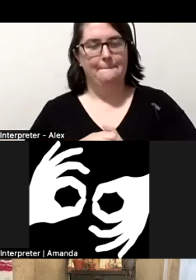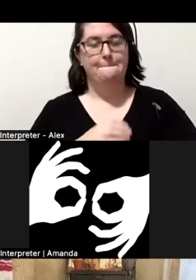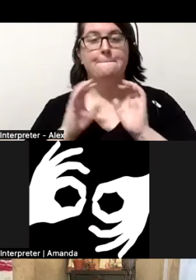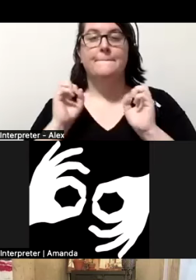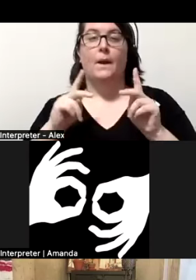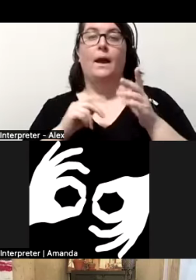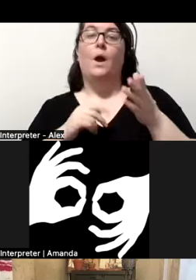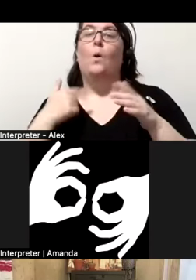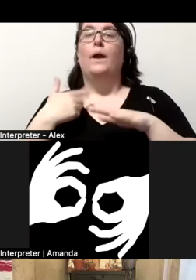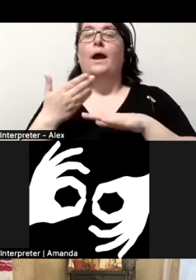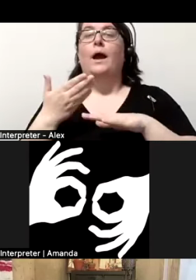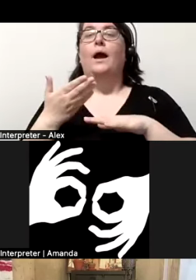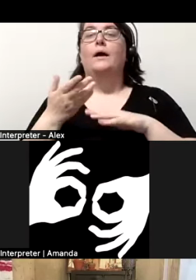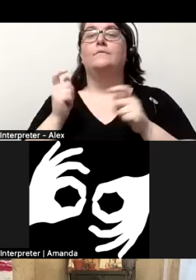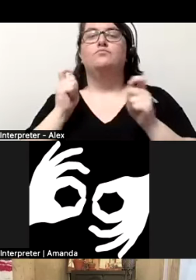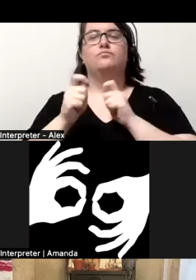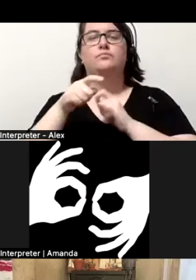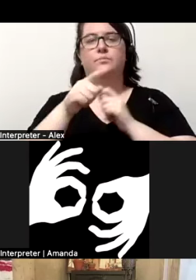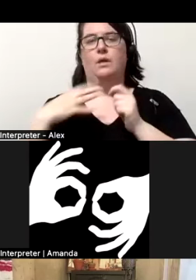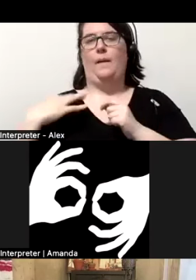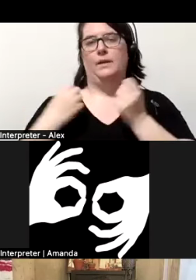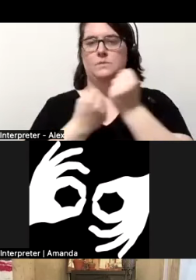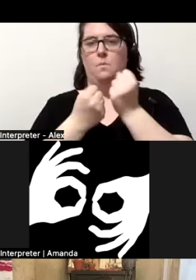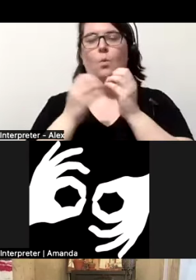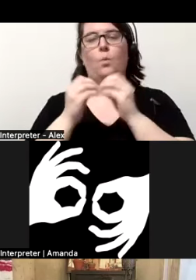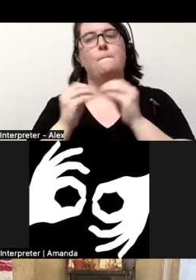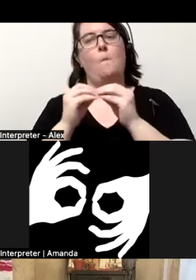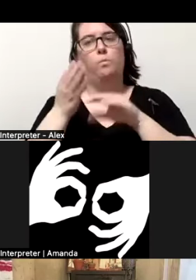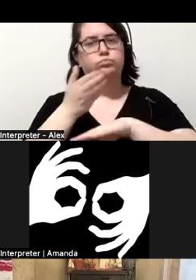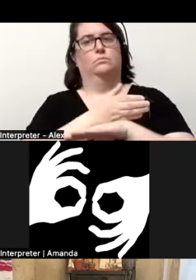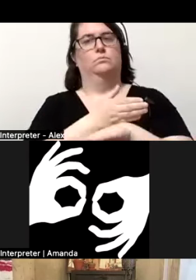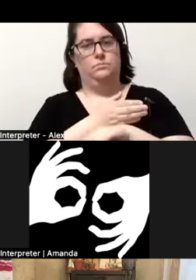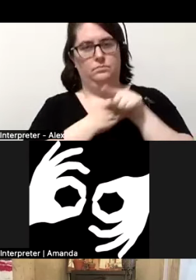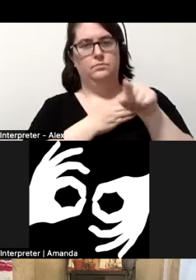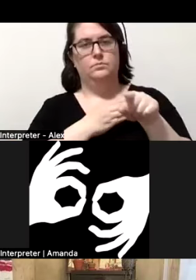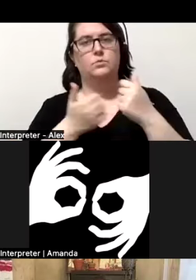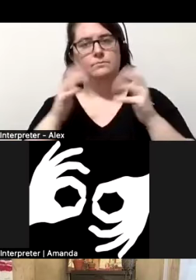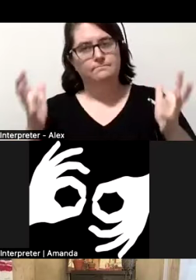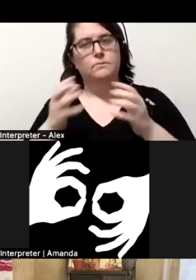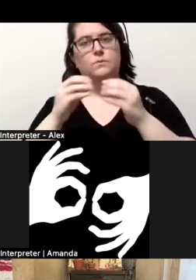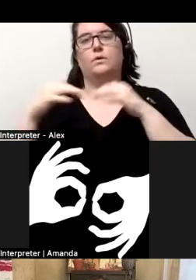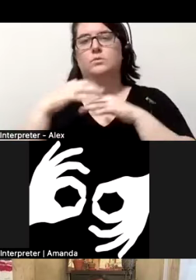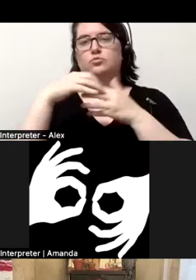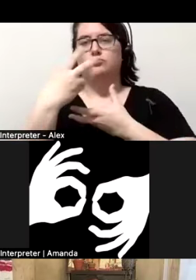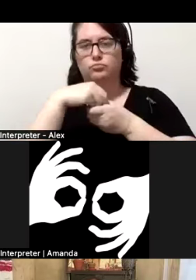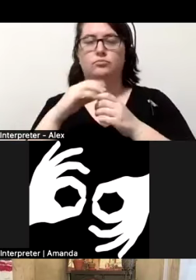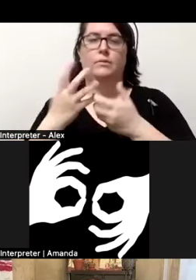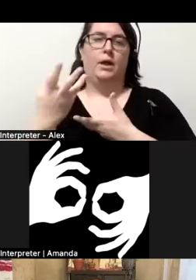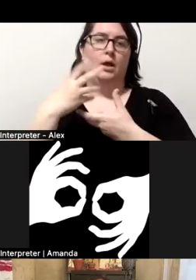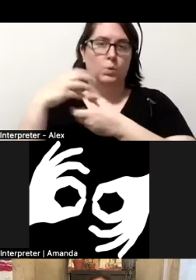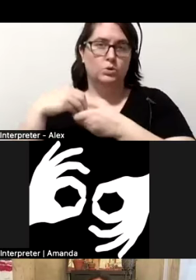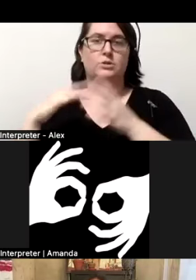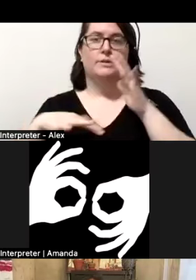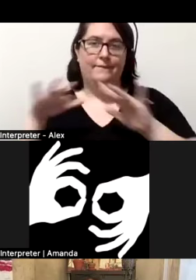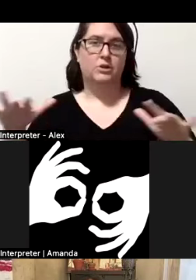we've updated our grant application supports this year as part of our commitment to indigenization, inclusion,